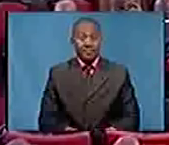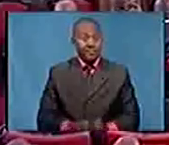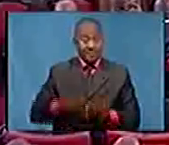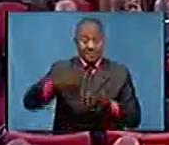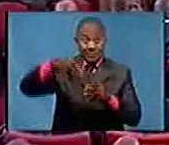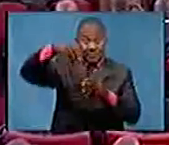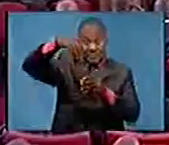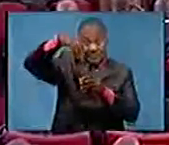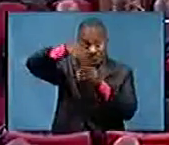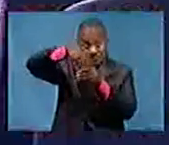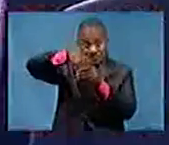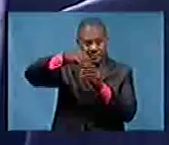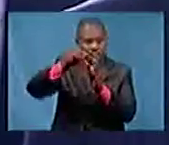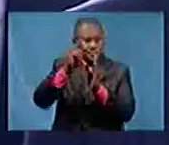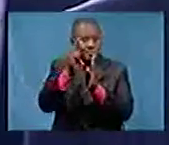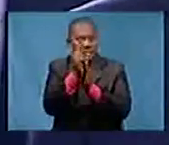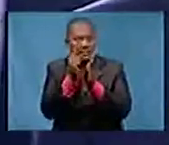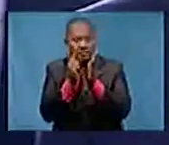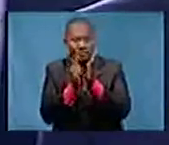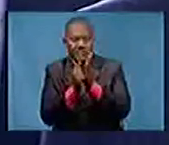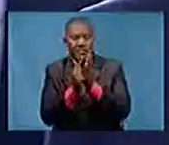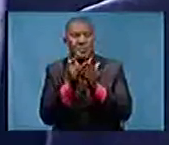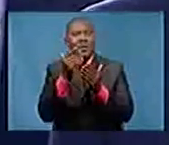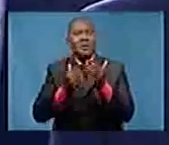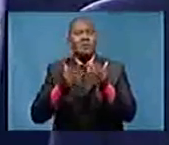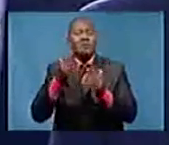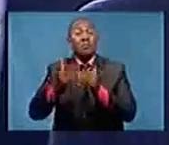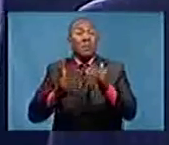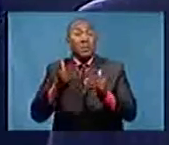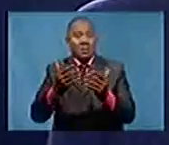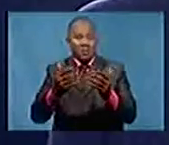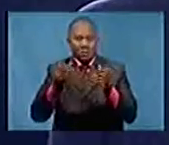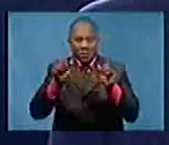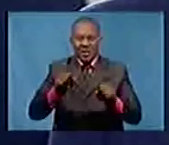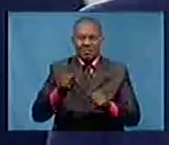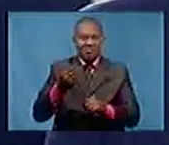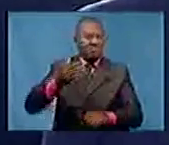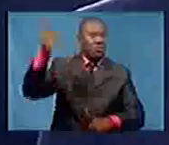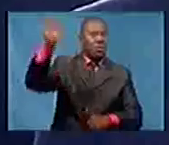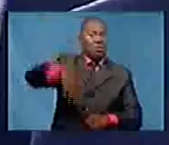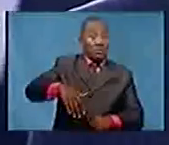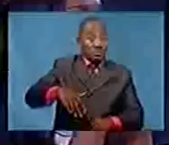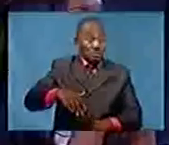Certain processes can be described as sham. You know that?